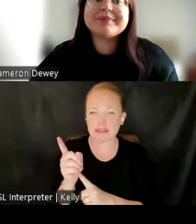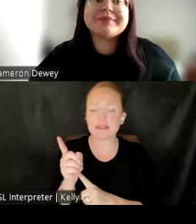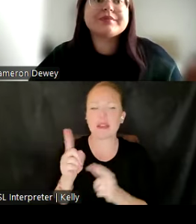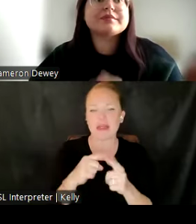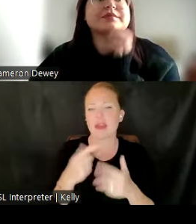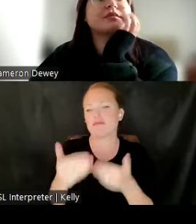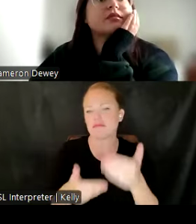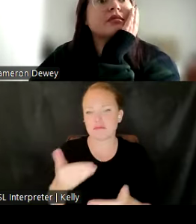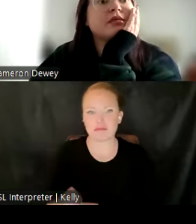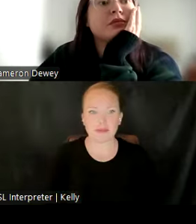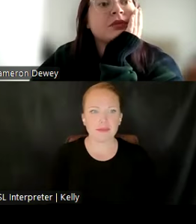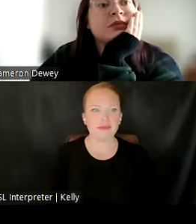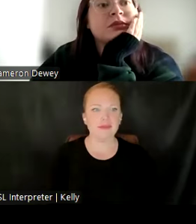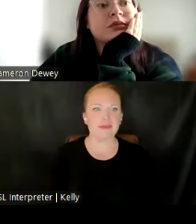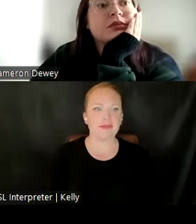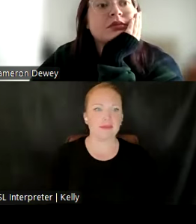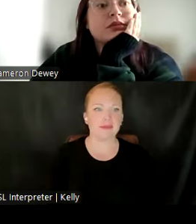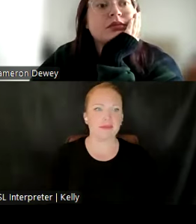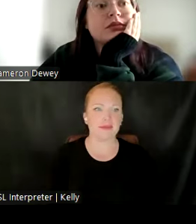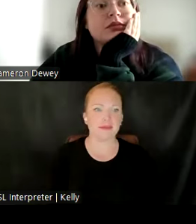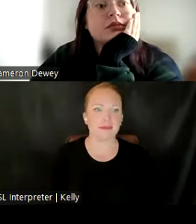we'll reconvene.